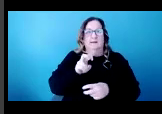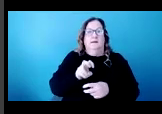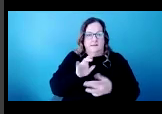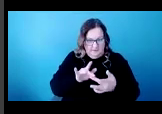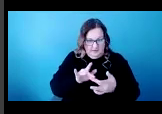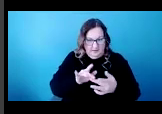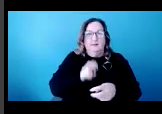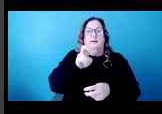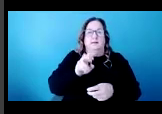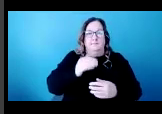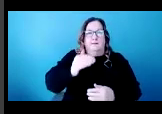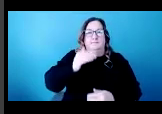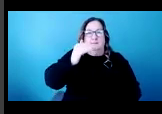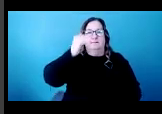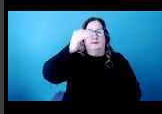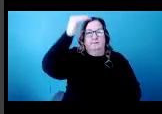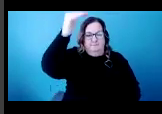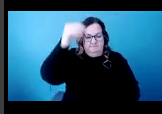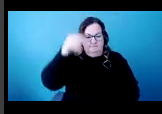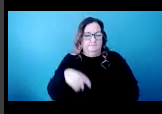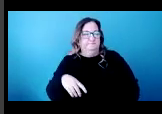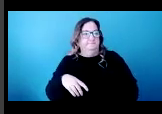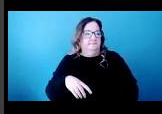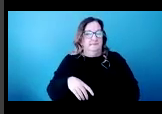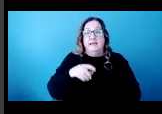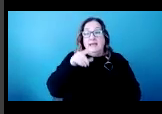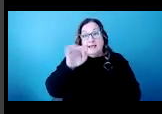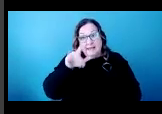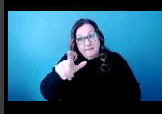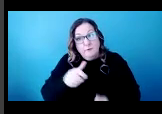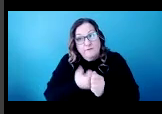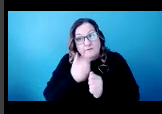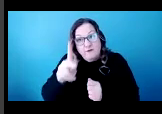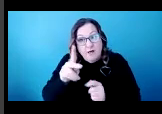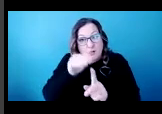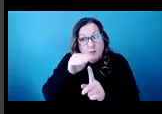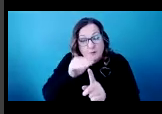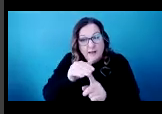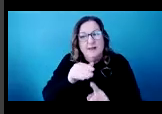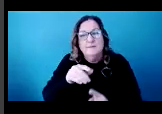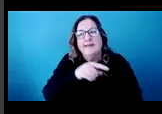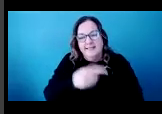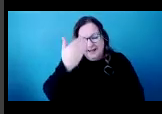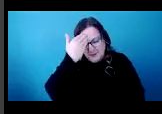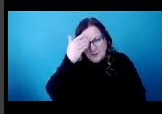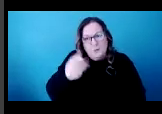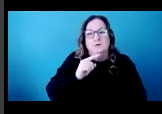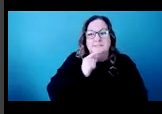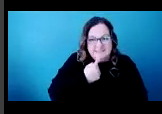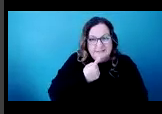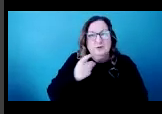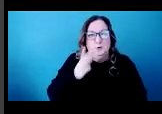they'll know that you are serious and you're going to be persistent about your problem, right? That's one of